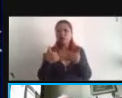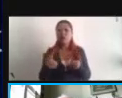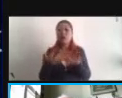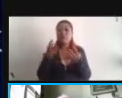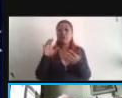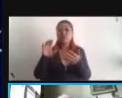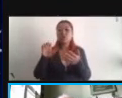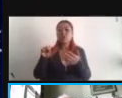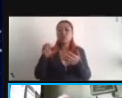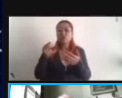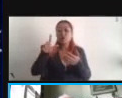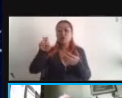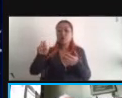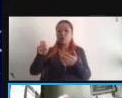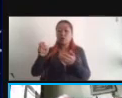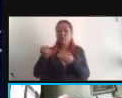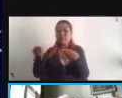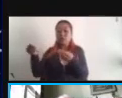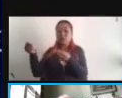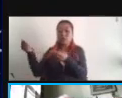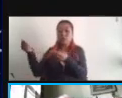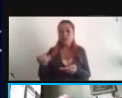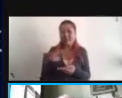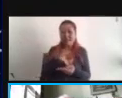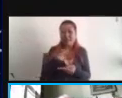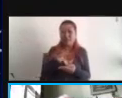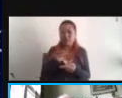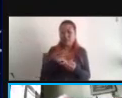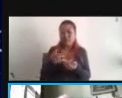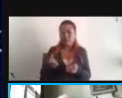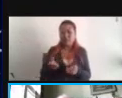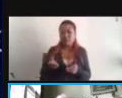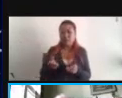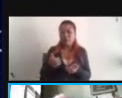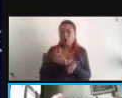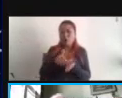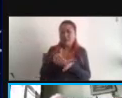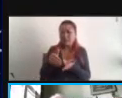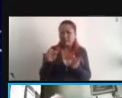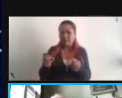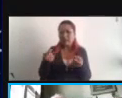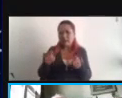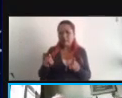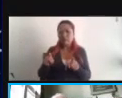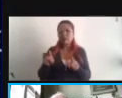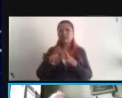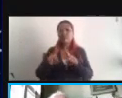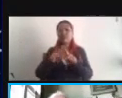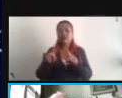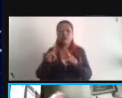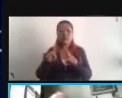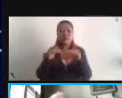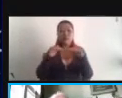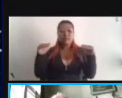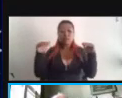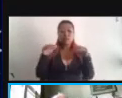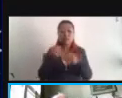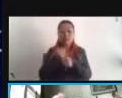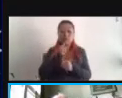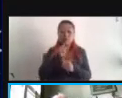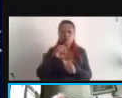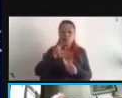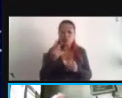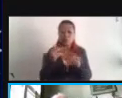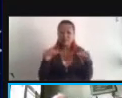What's the probability of the event occurring? I think Sharmi also mentioned environmental levels, making sure we have the right oxygen levels,